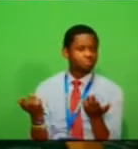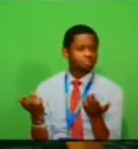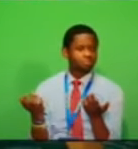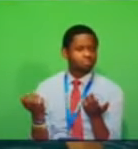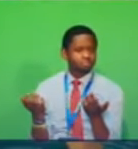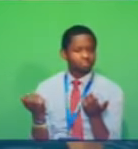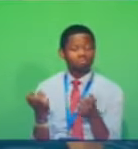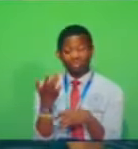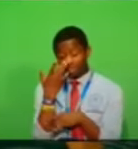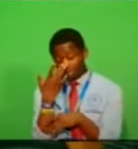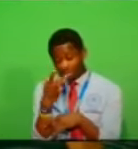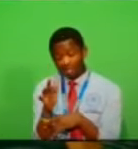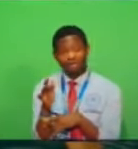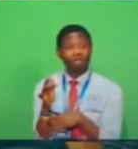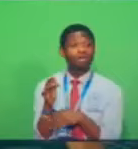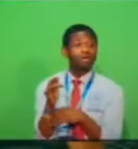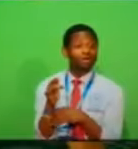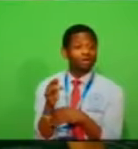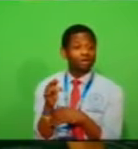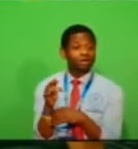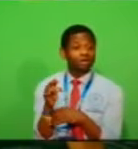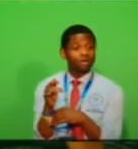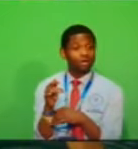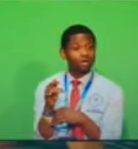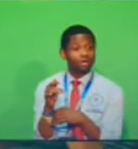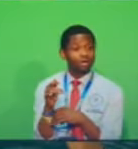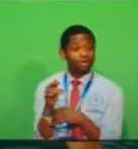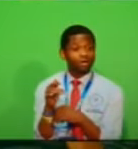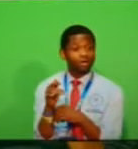Fortunately, all the introduction you did, you mentioned degrees, MBA. I don't have one.